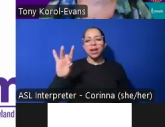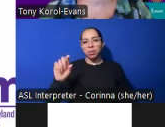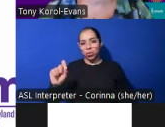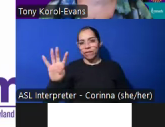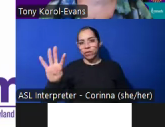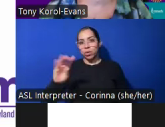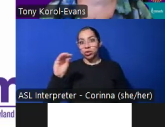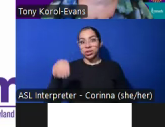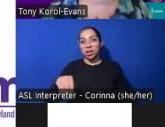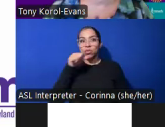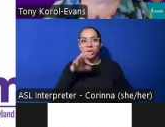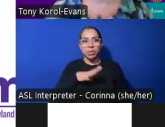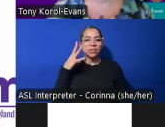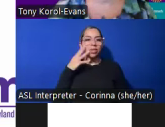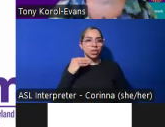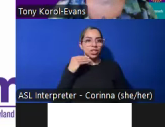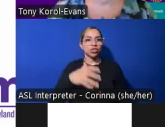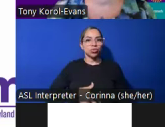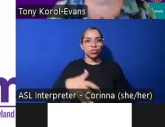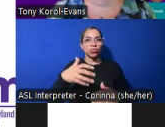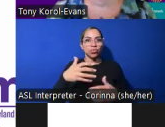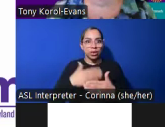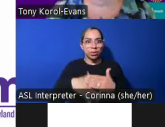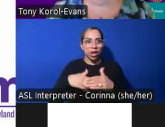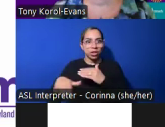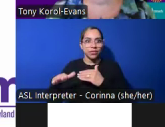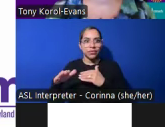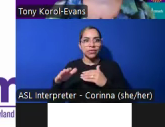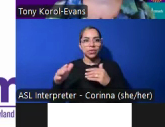experienced reproductive coercion by an intimate partner during their lifetime.